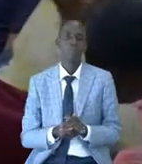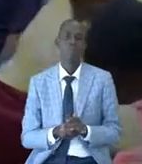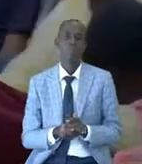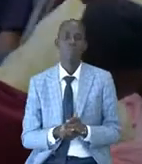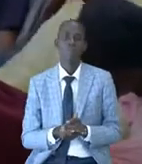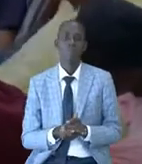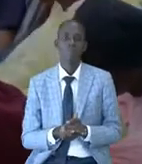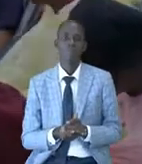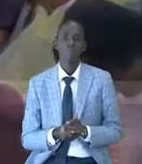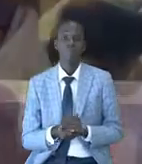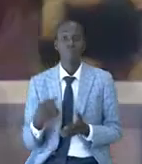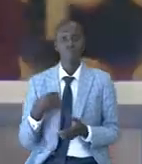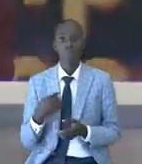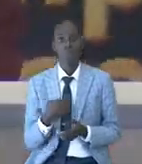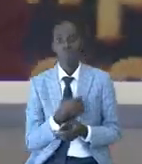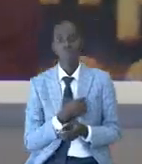we